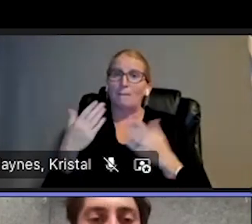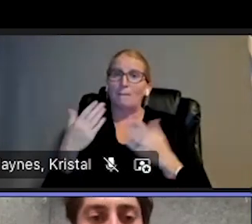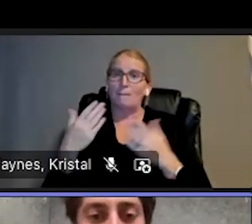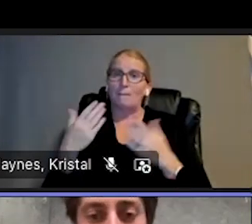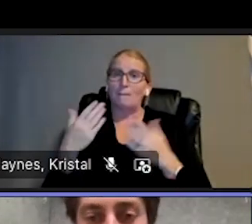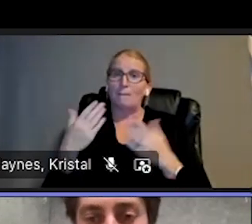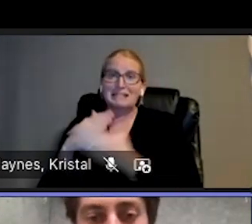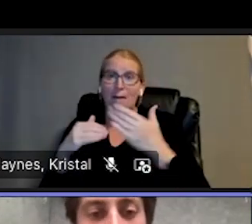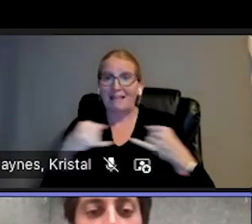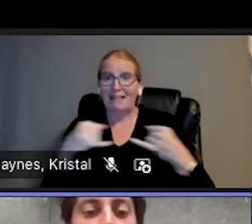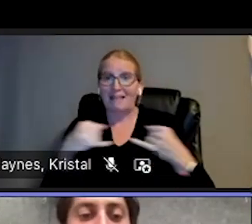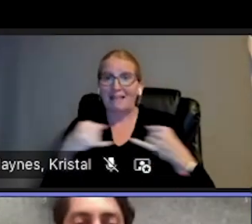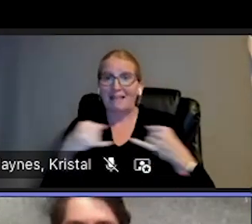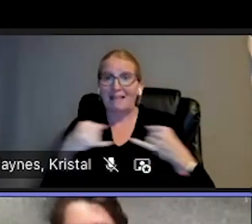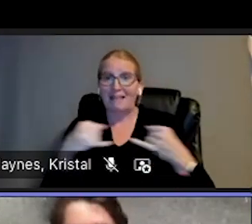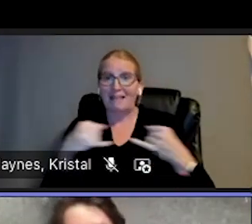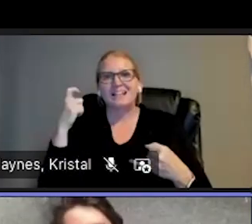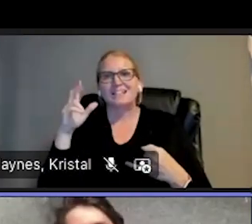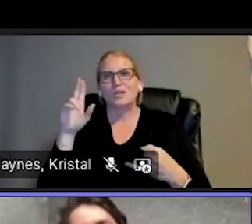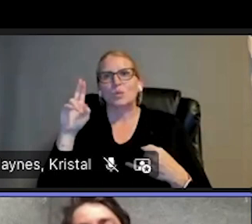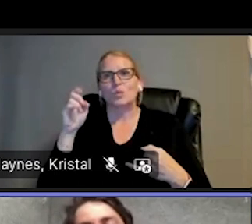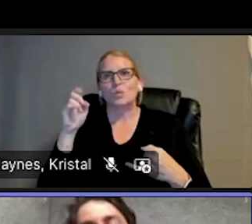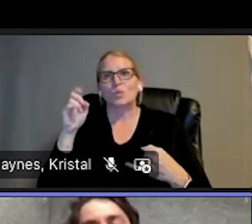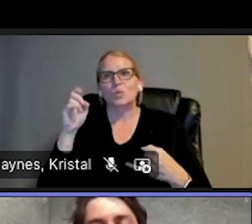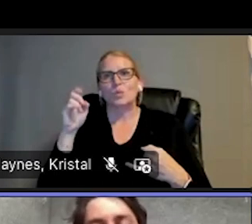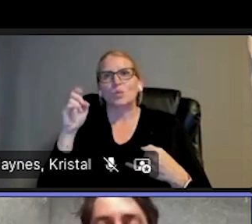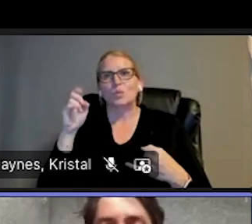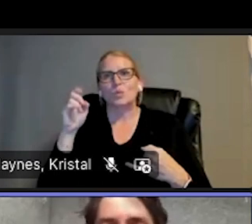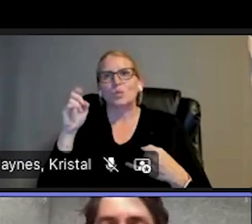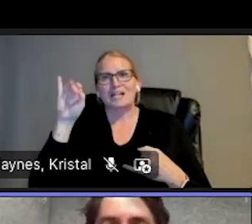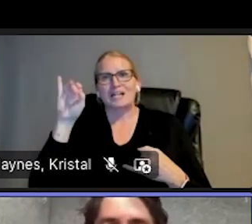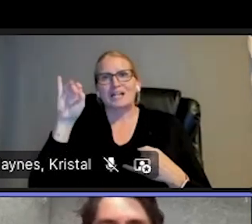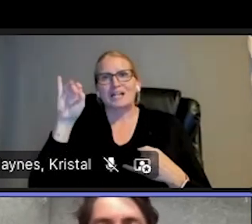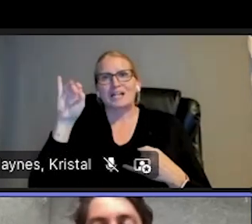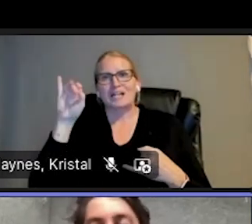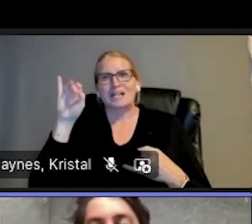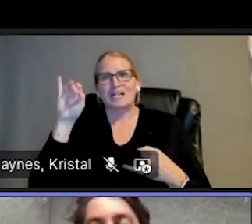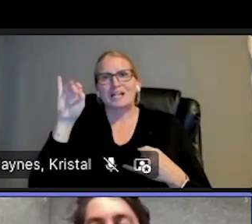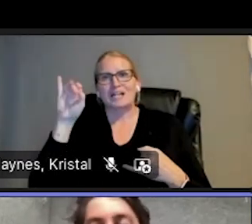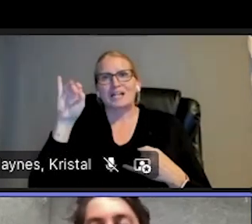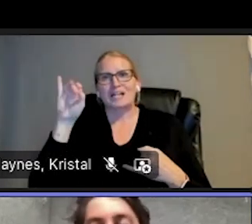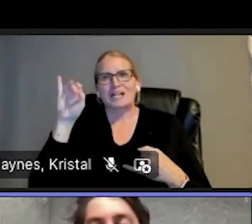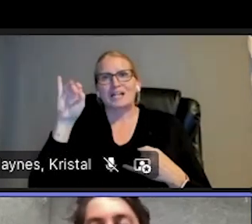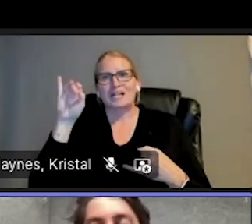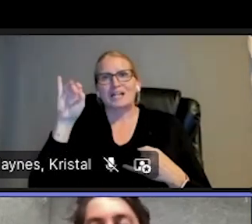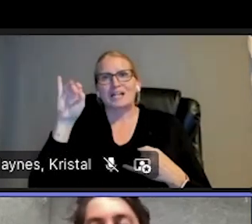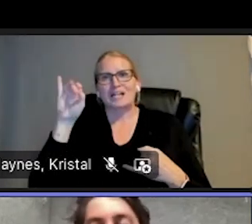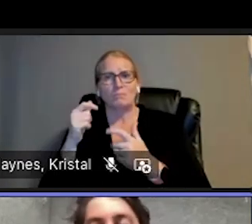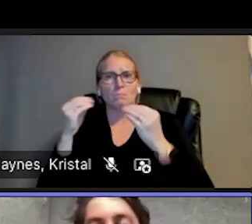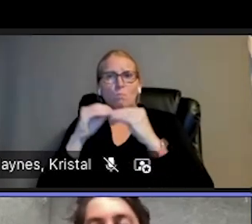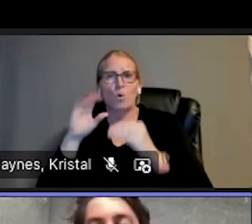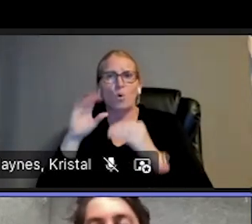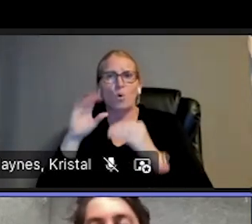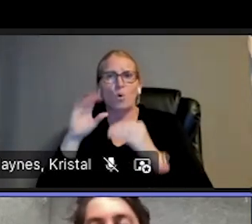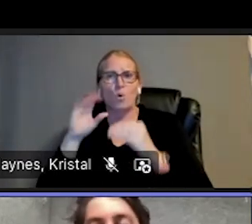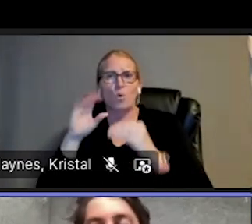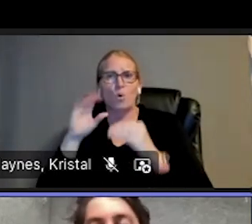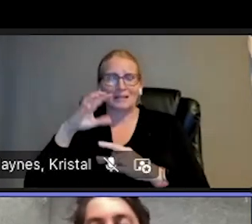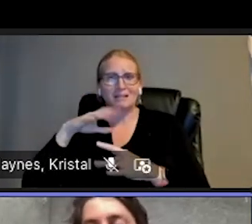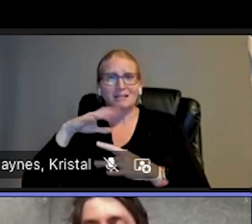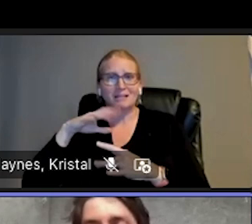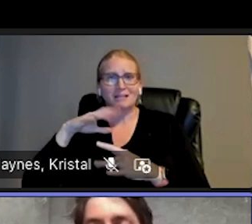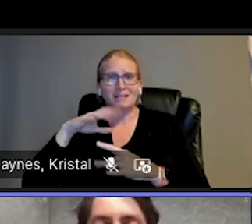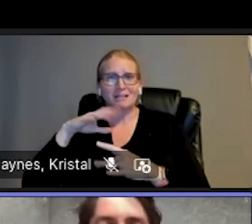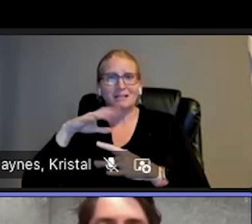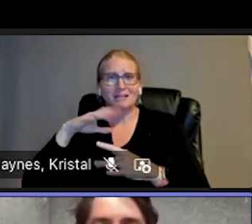and climate resilience processes. And they expressed that the kind of costs and responsibilities of that work are unclear,